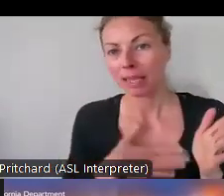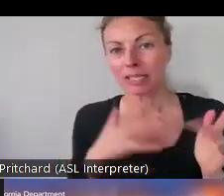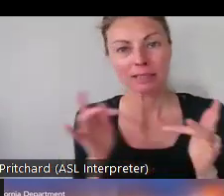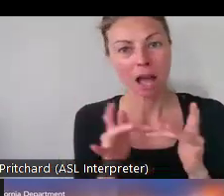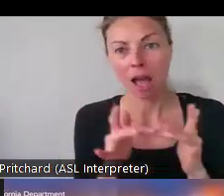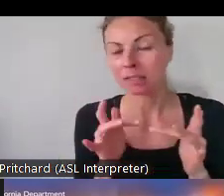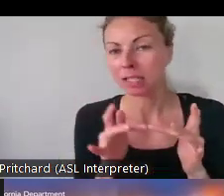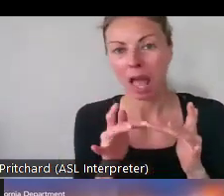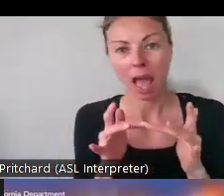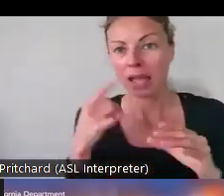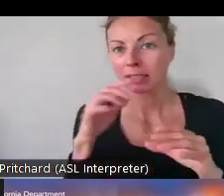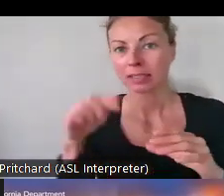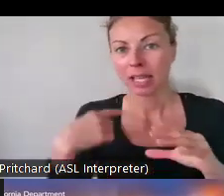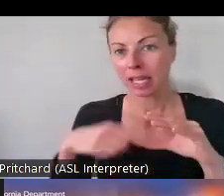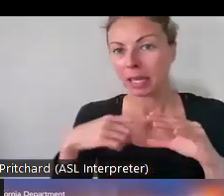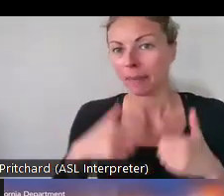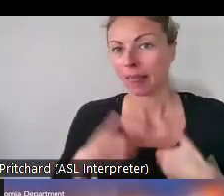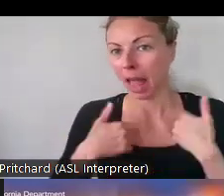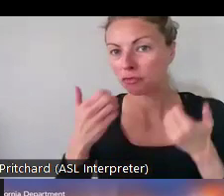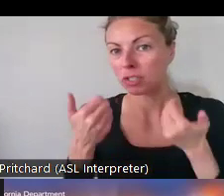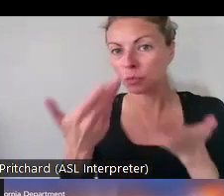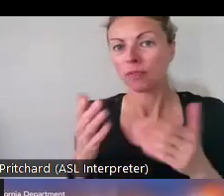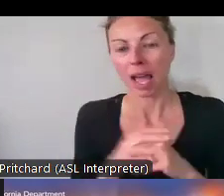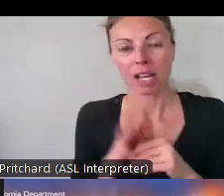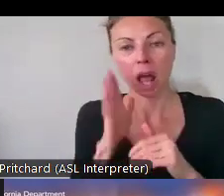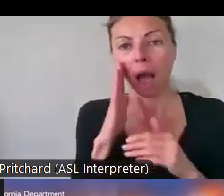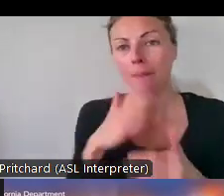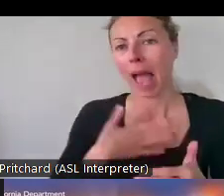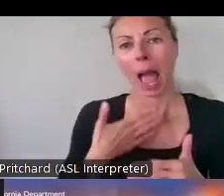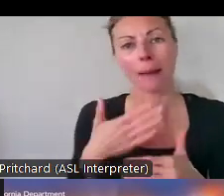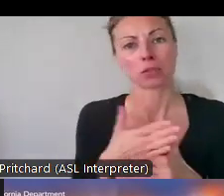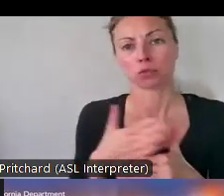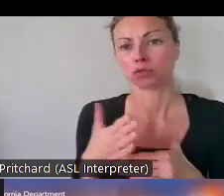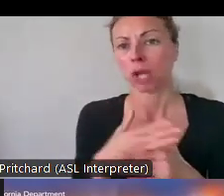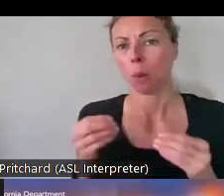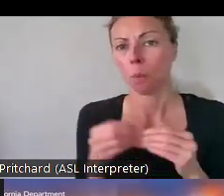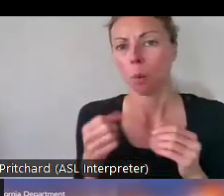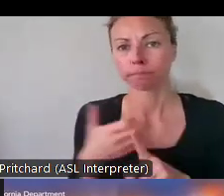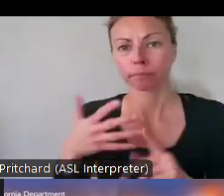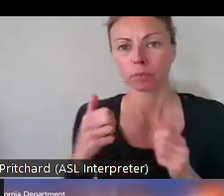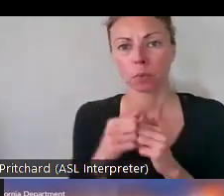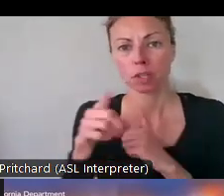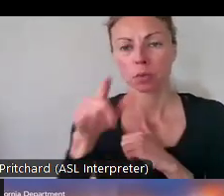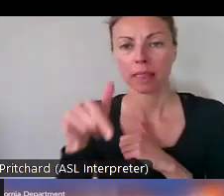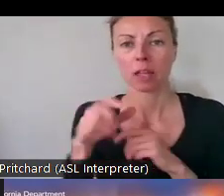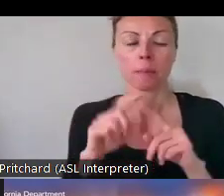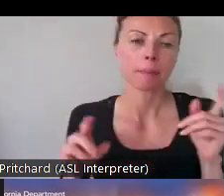to the email address that is provided to you, and I'm happy to share further with you. But we can begin.